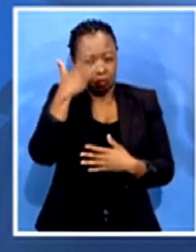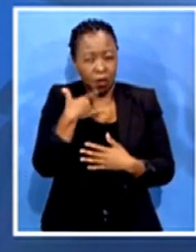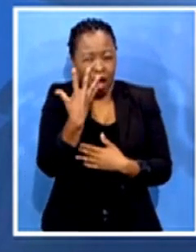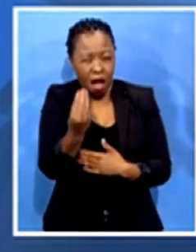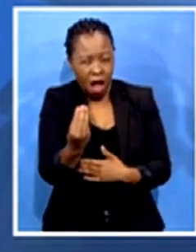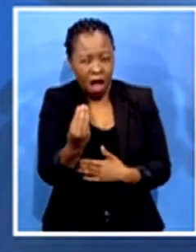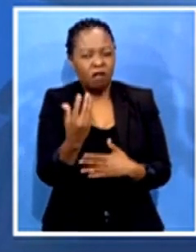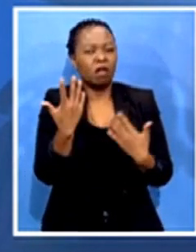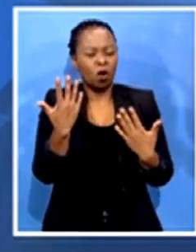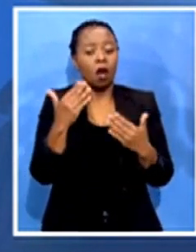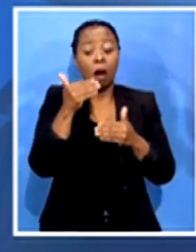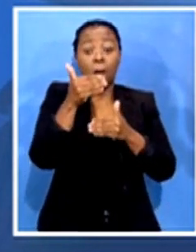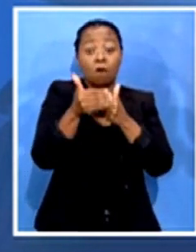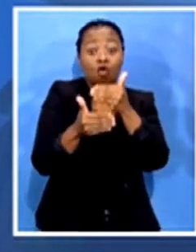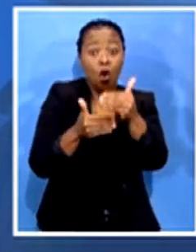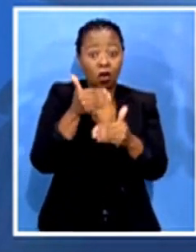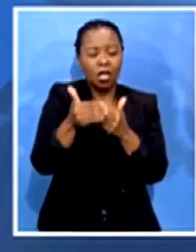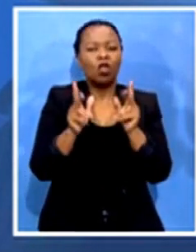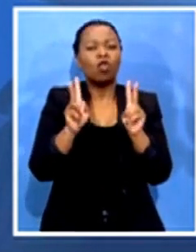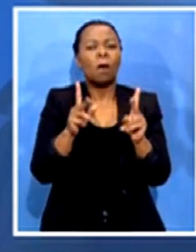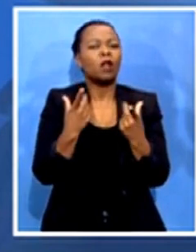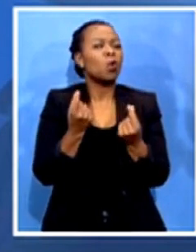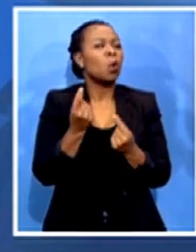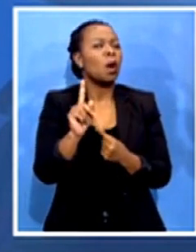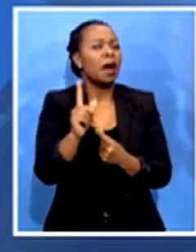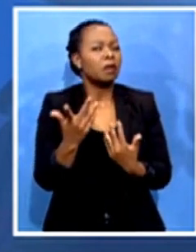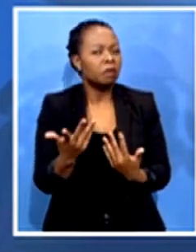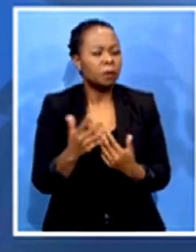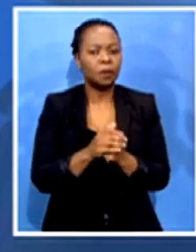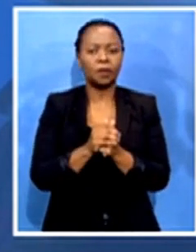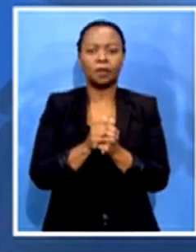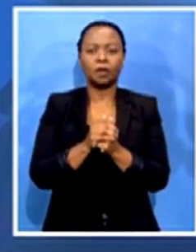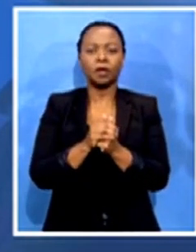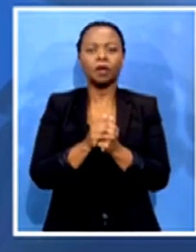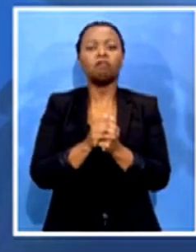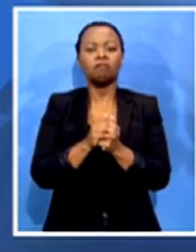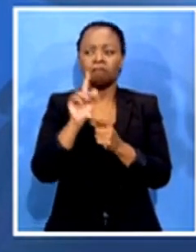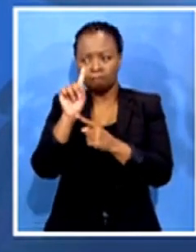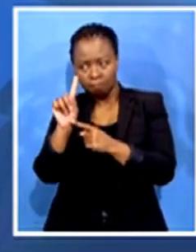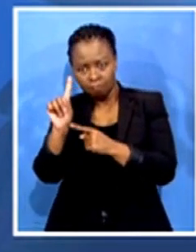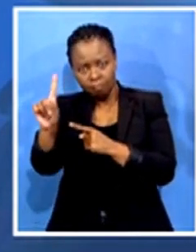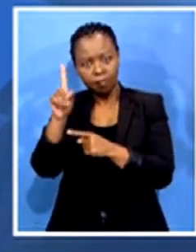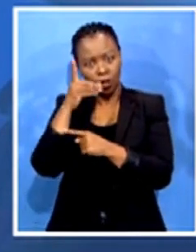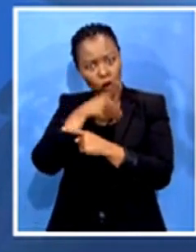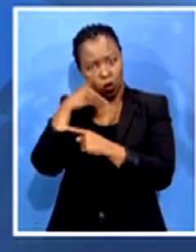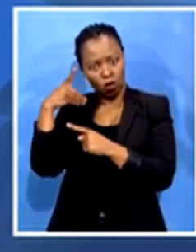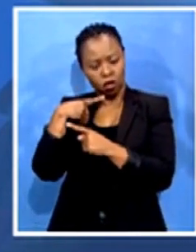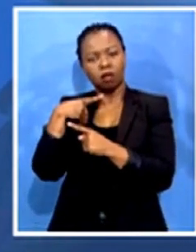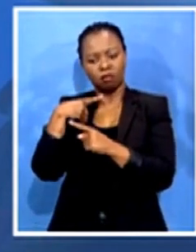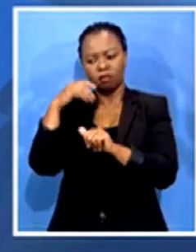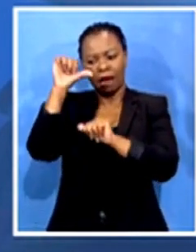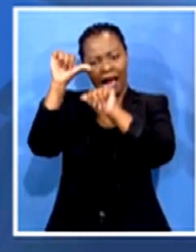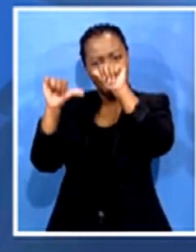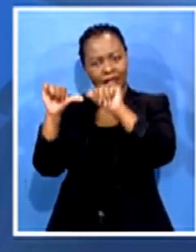do is they would go and go to the doctor, get assessed, come with a letter from the doctor, then apply for a grant,